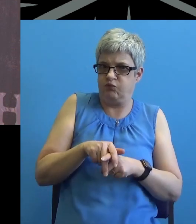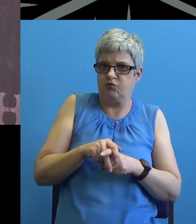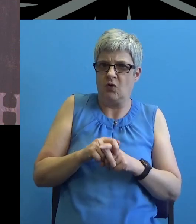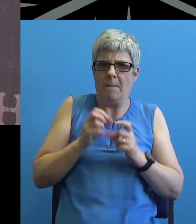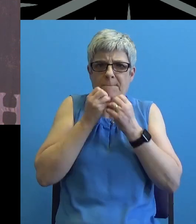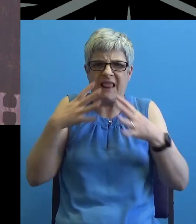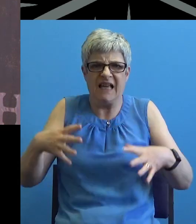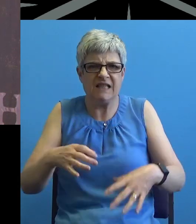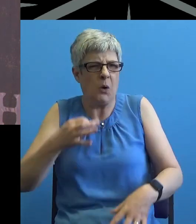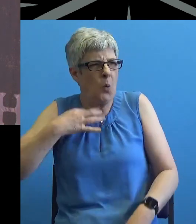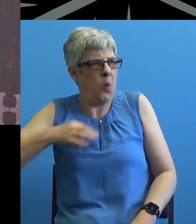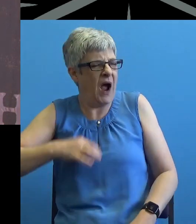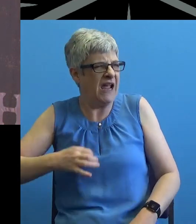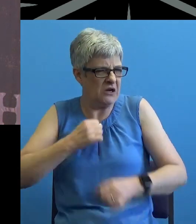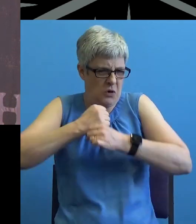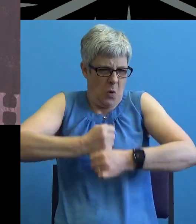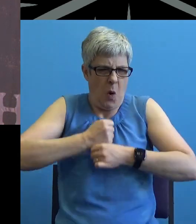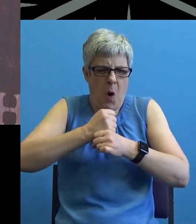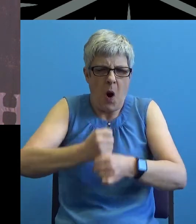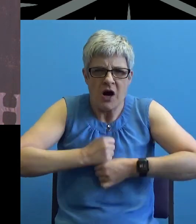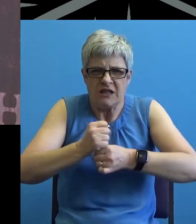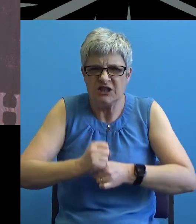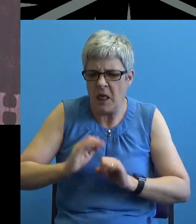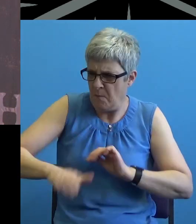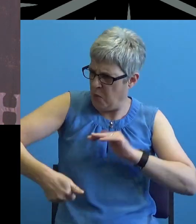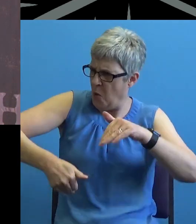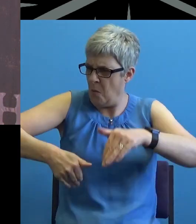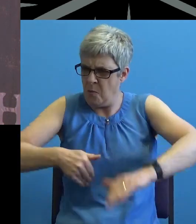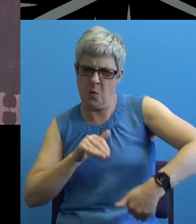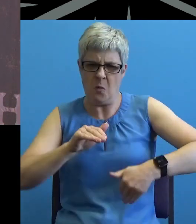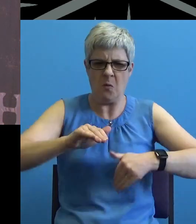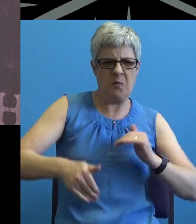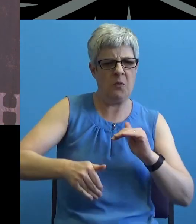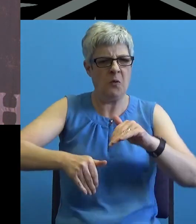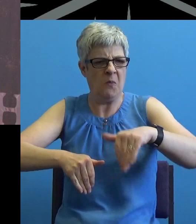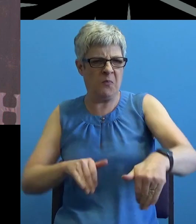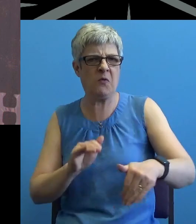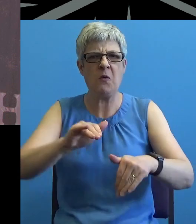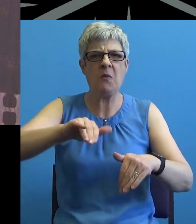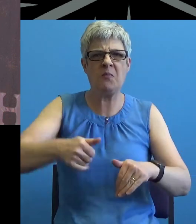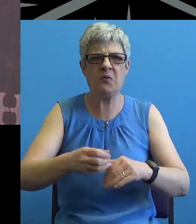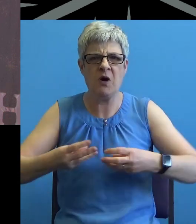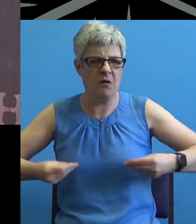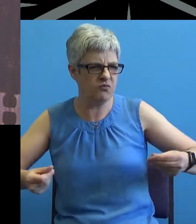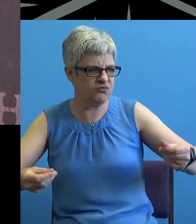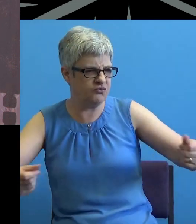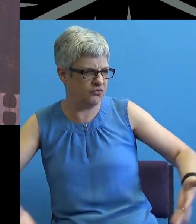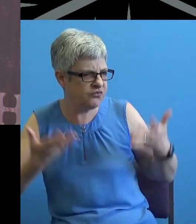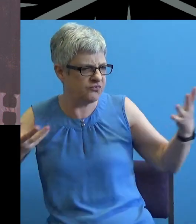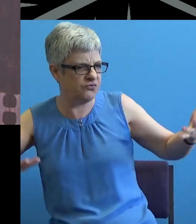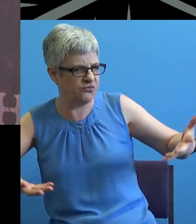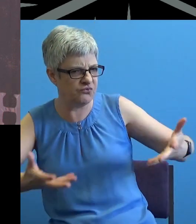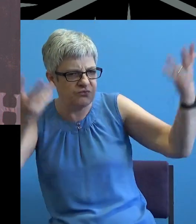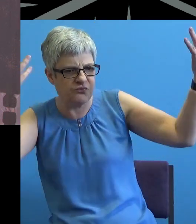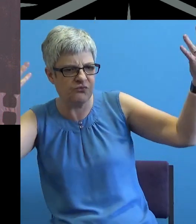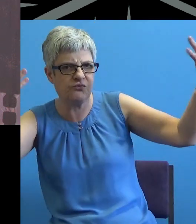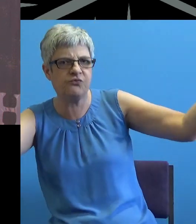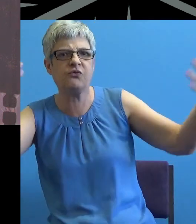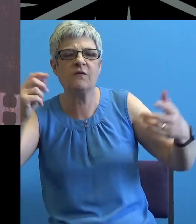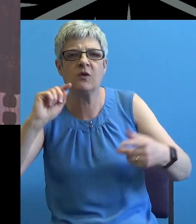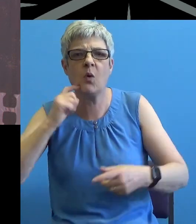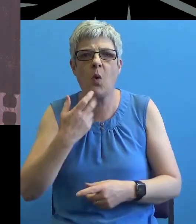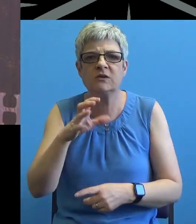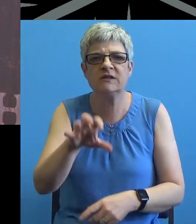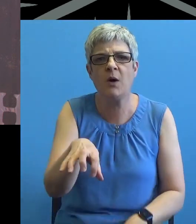white stallion that kicked up a cloud of dust as he pranced his way through the dusty central streets of the old town.